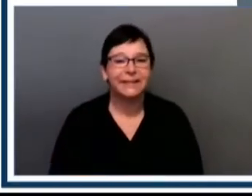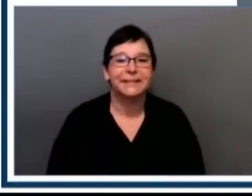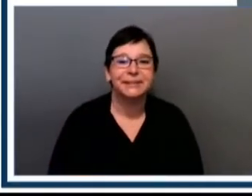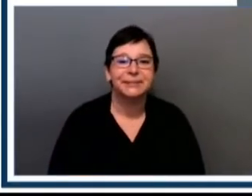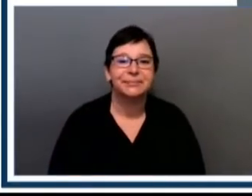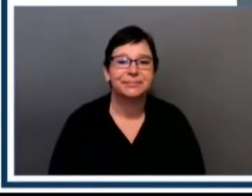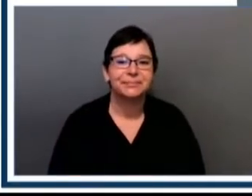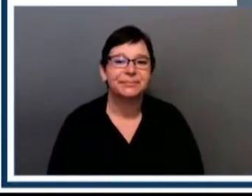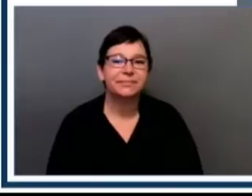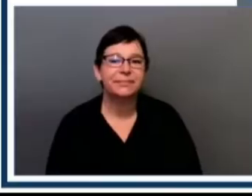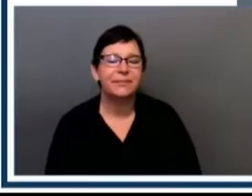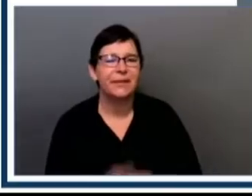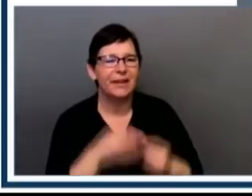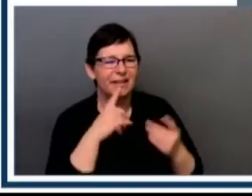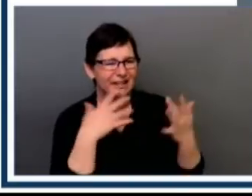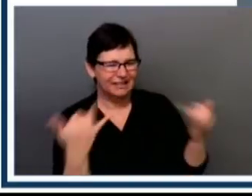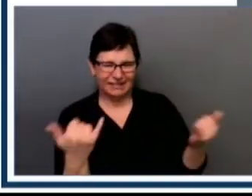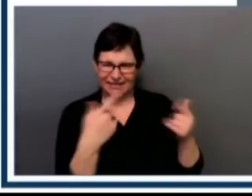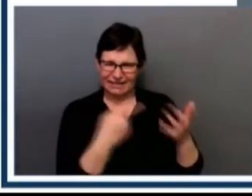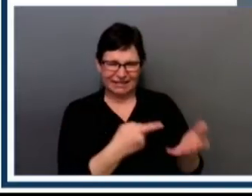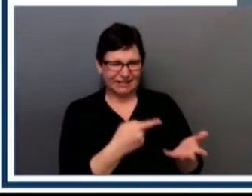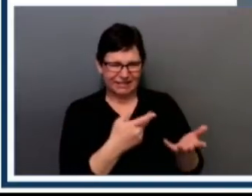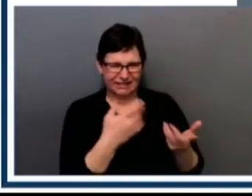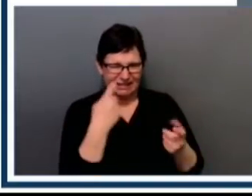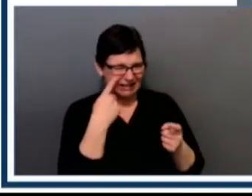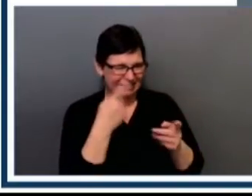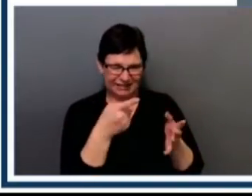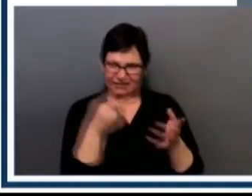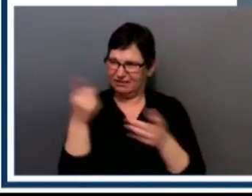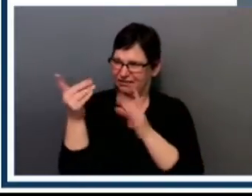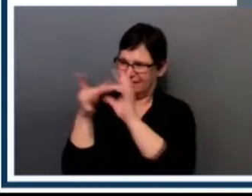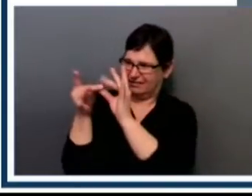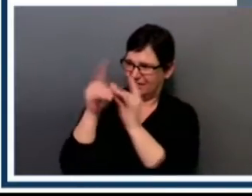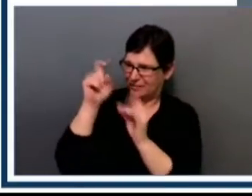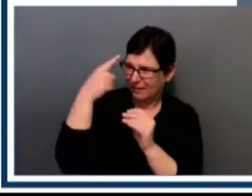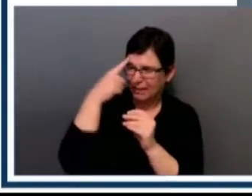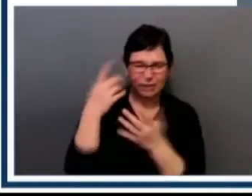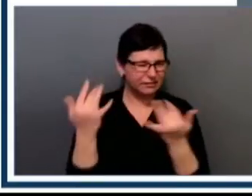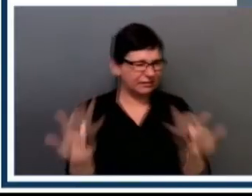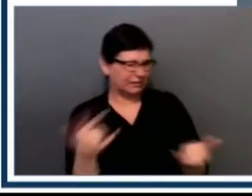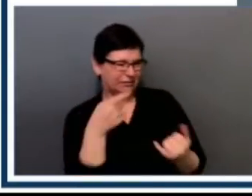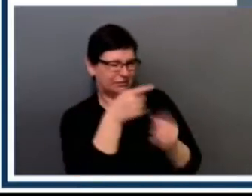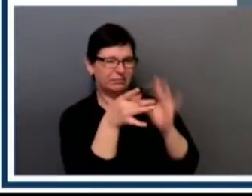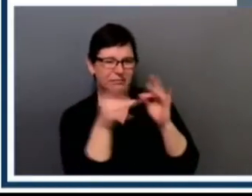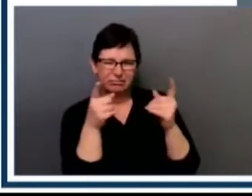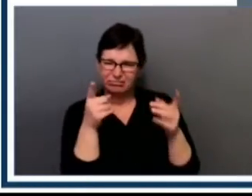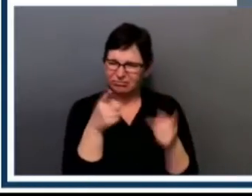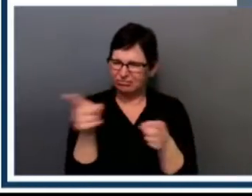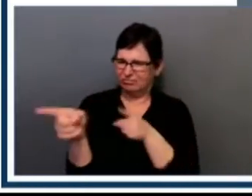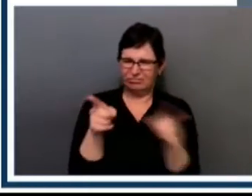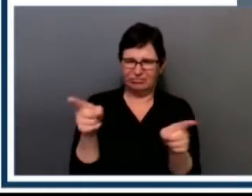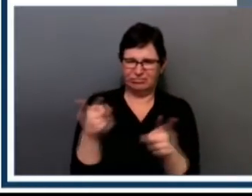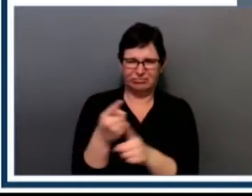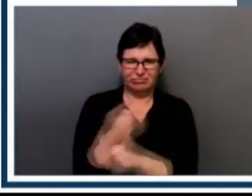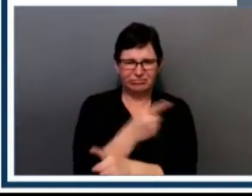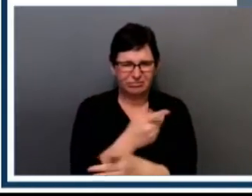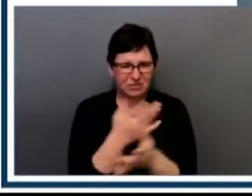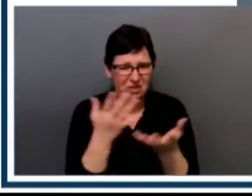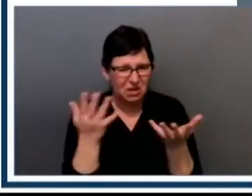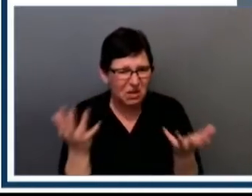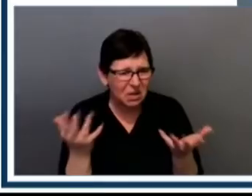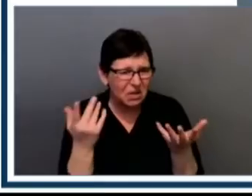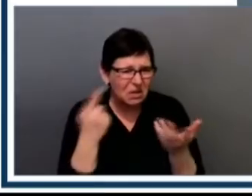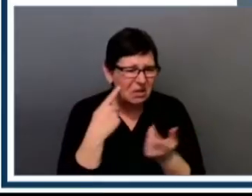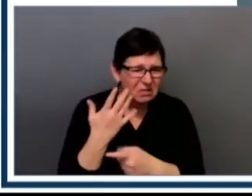first released the reopening plan. So I'm wondering if this shift is a result of a recommendation that public